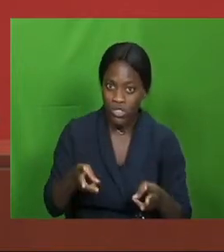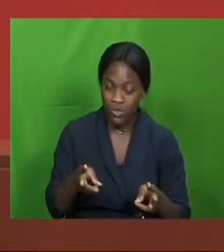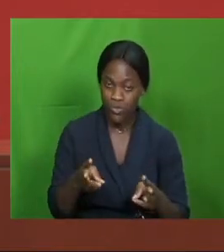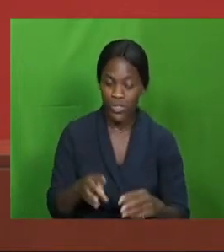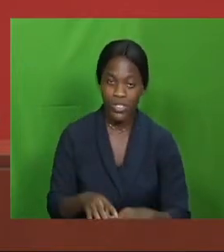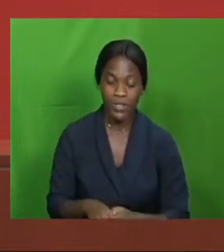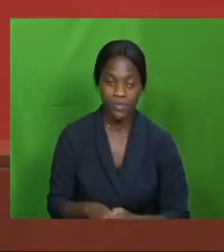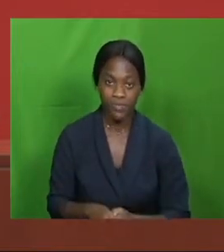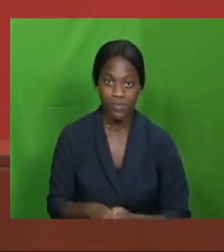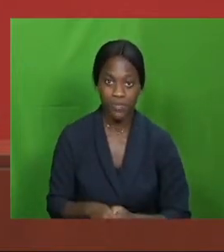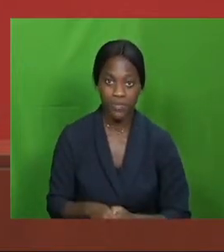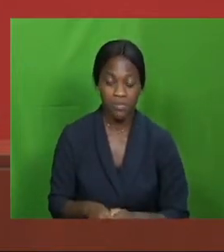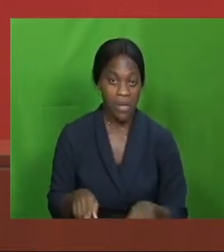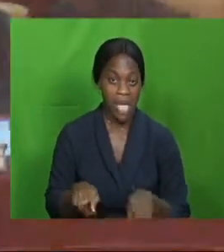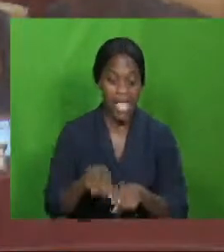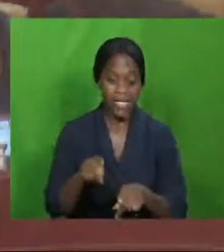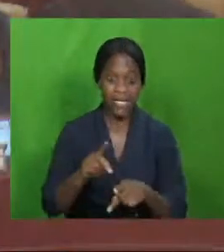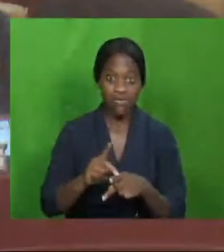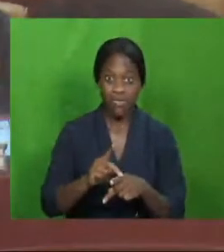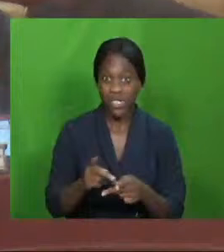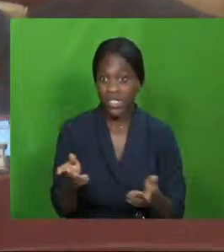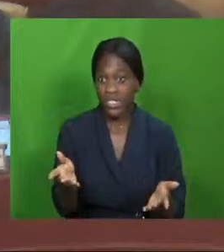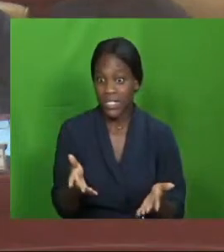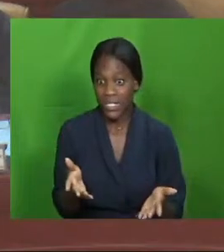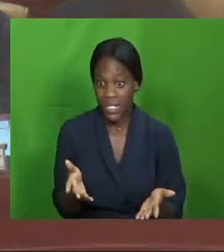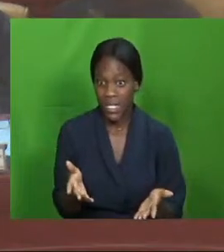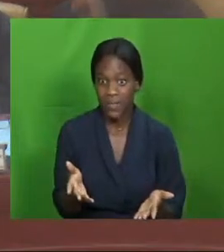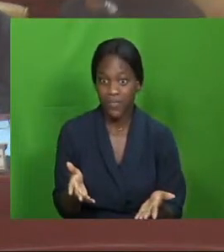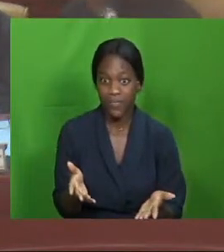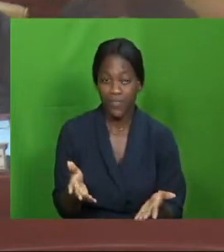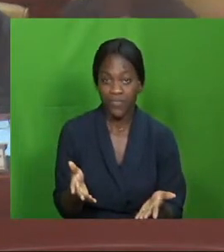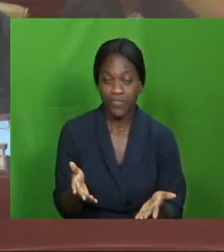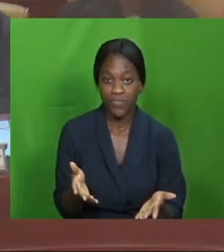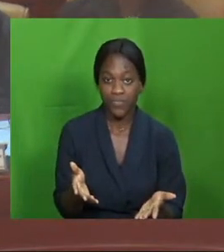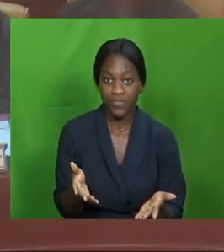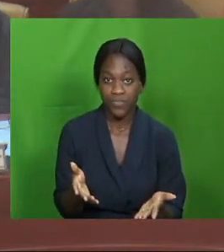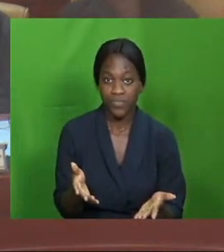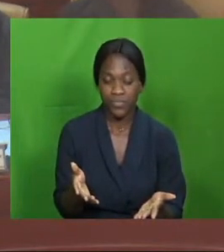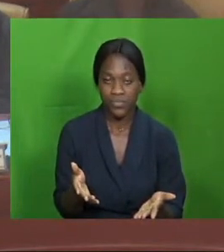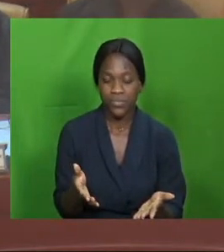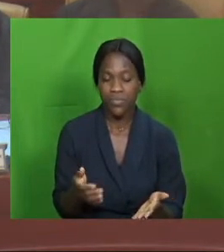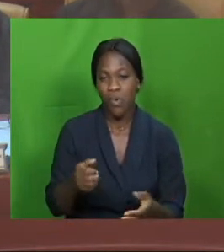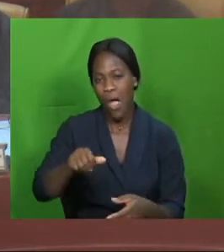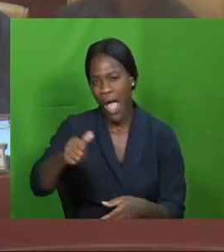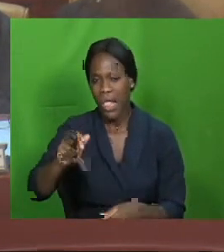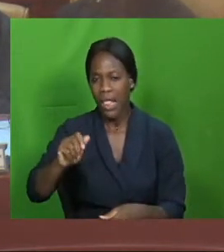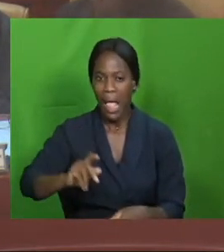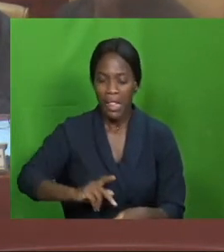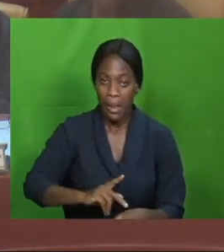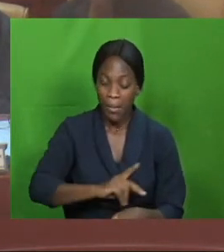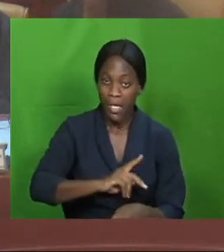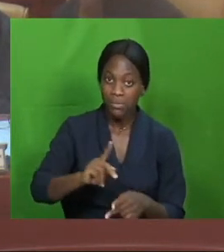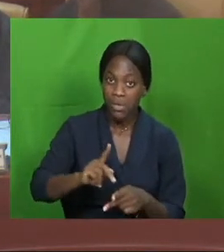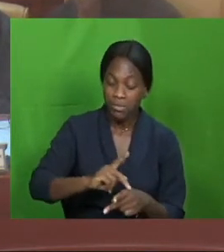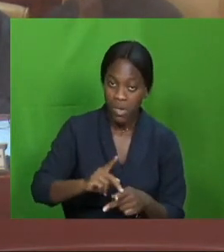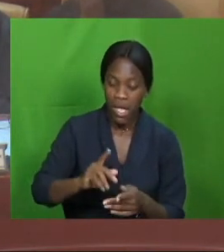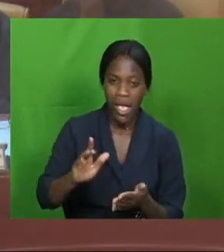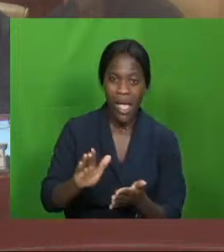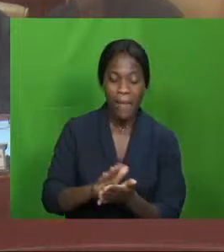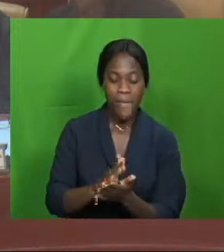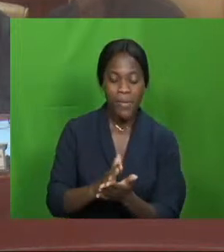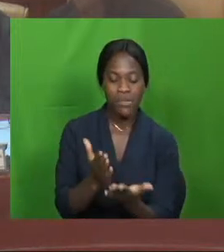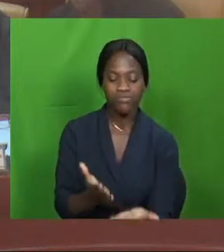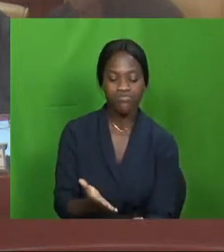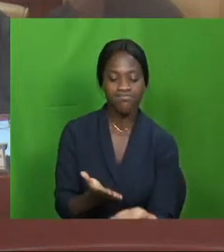a matter of practice and convention of some parliaments, papers are laid for